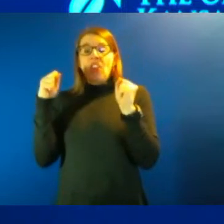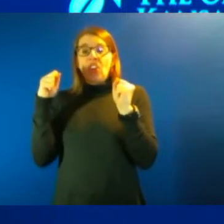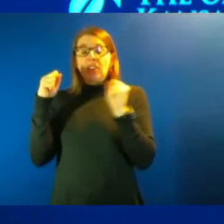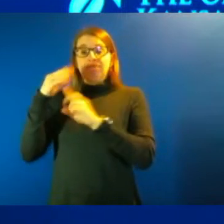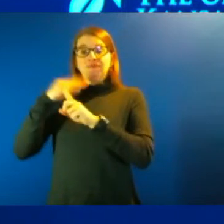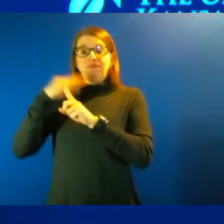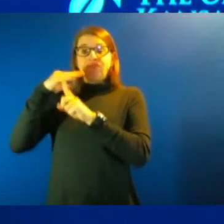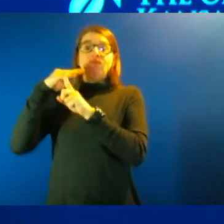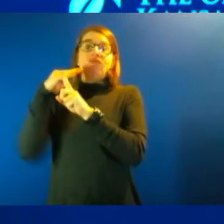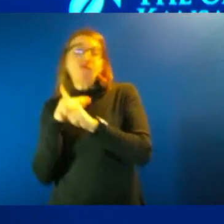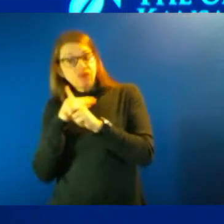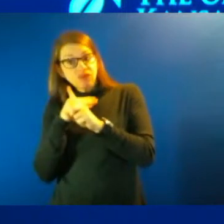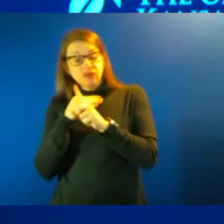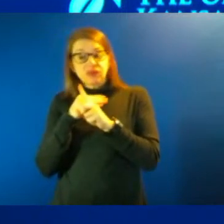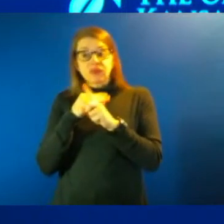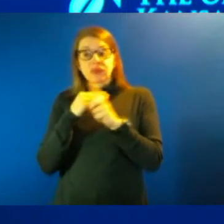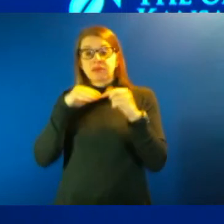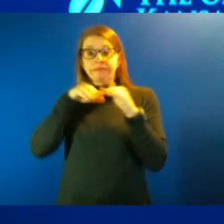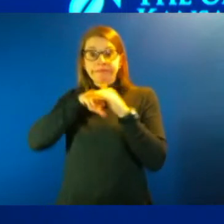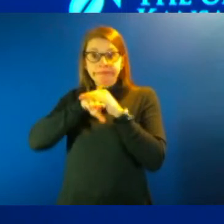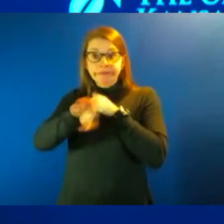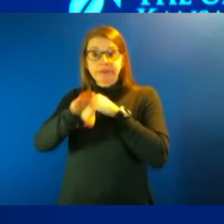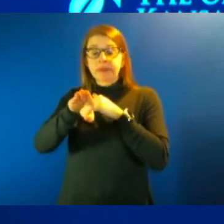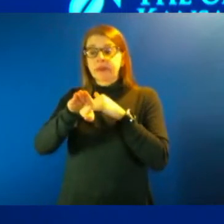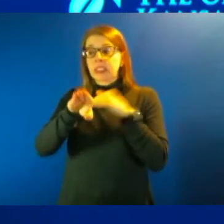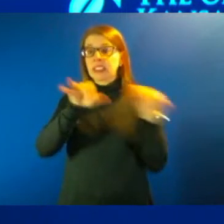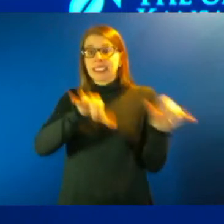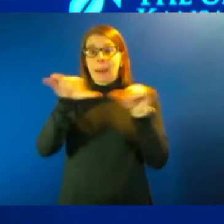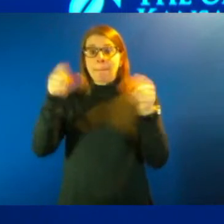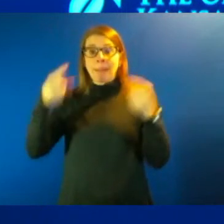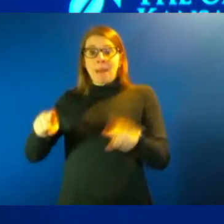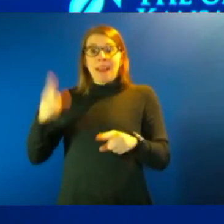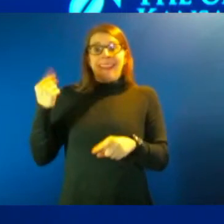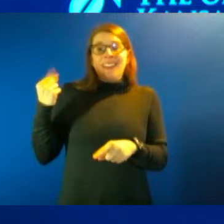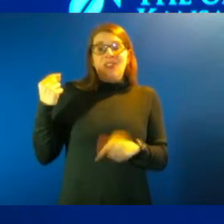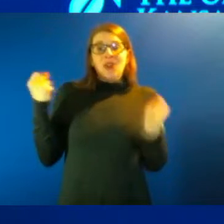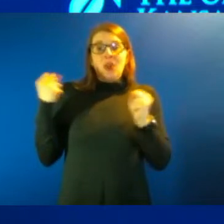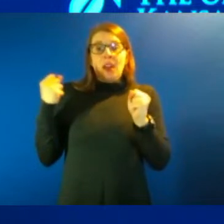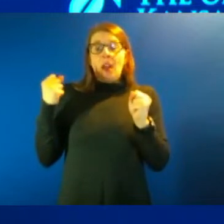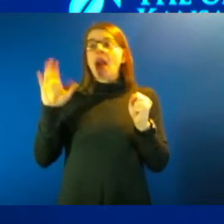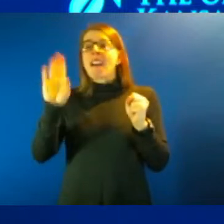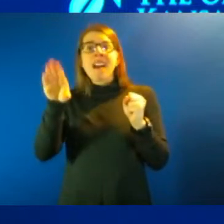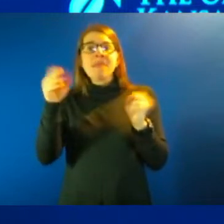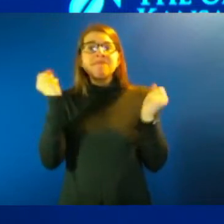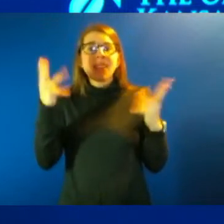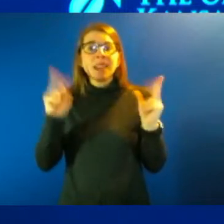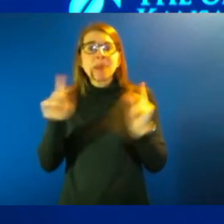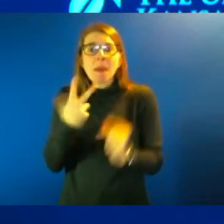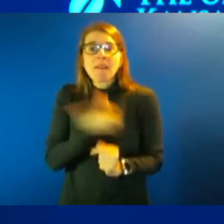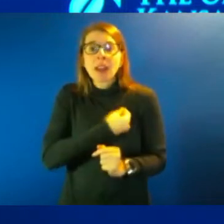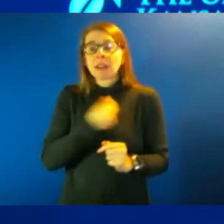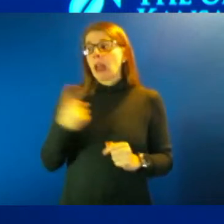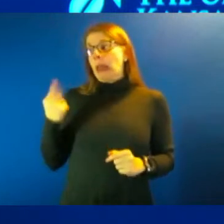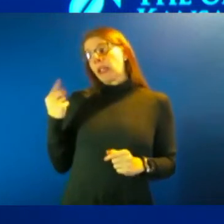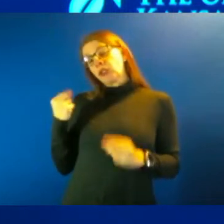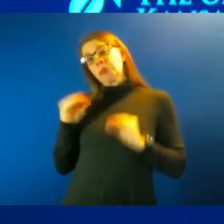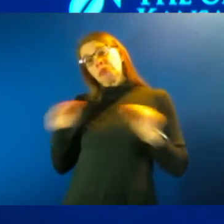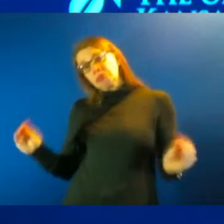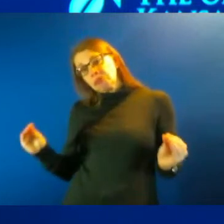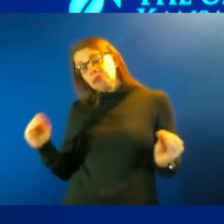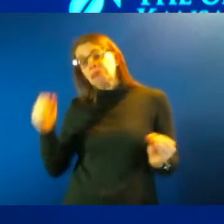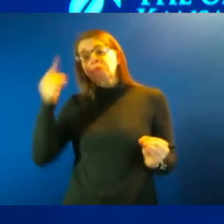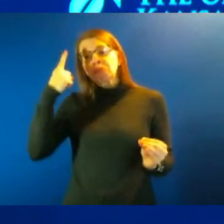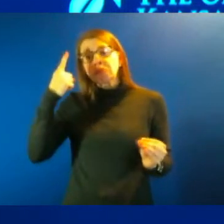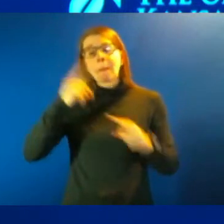Thanksgiving and Christmas, we're going to duplicate what we did last winter. You say, well, we have a lot of people vaccinated. Well, we do. We didn't have many people vaccinated last winter,